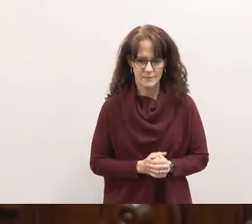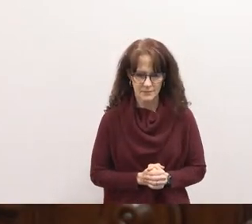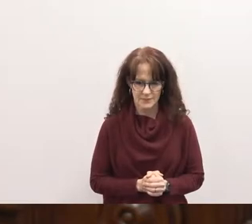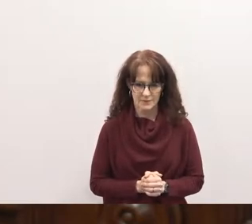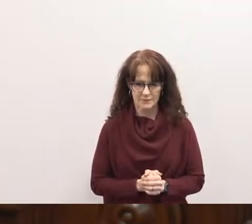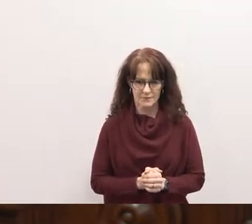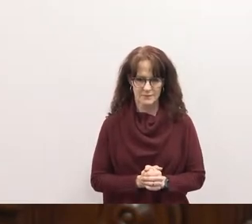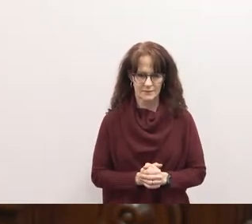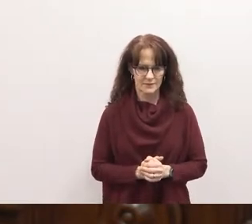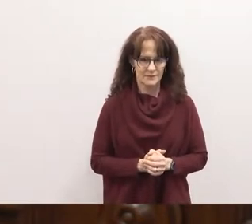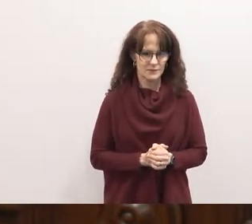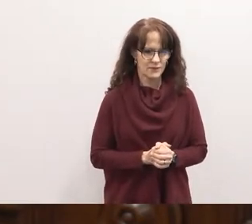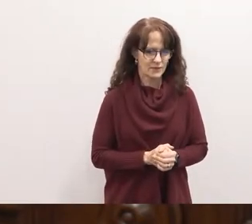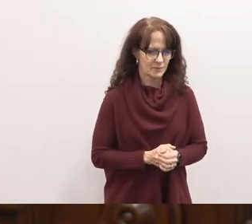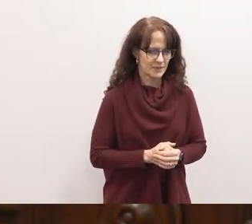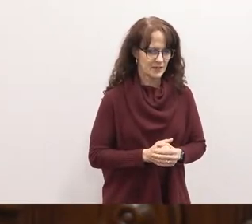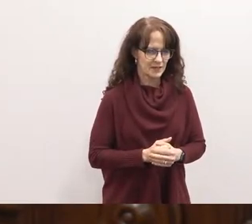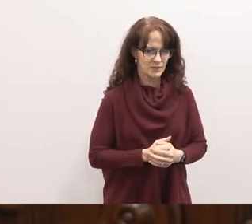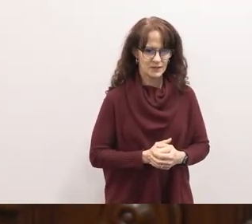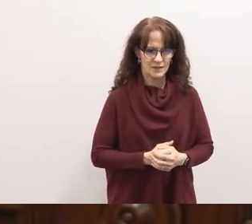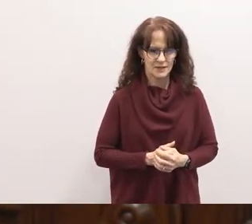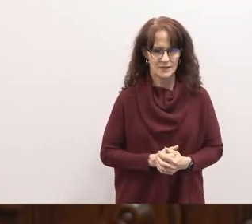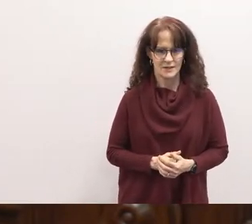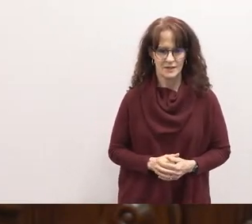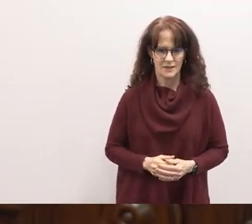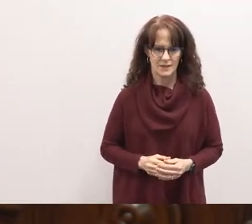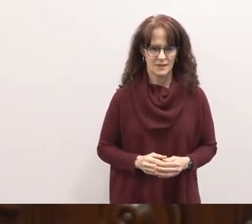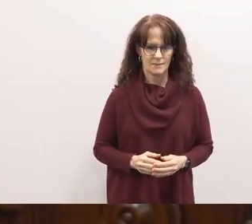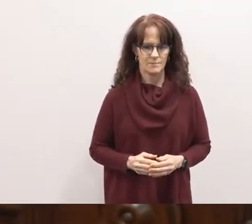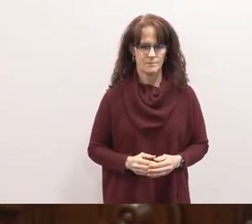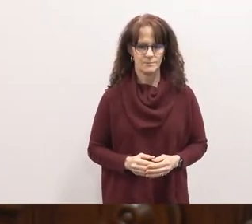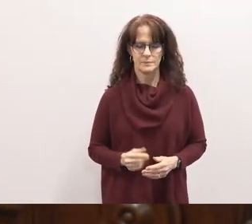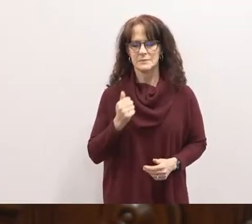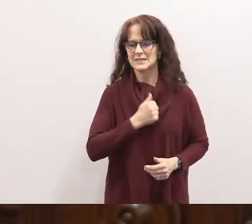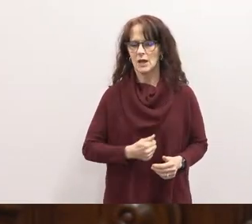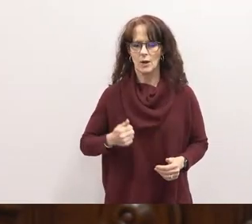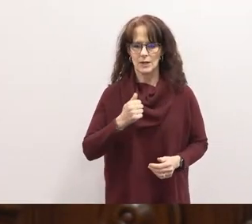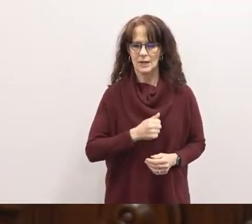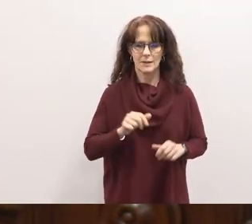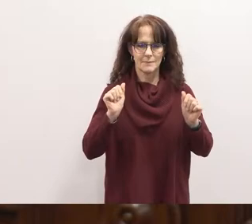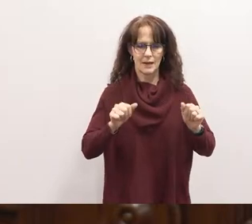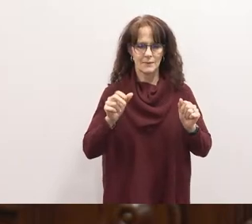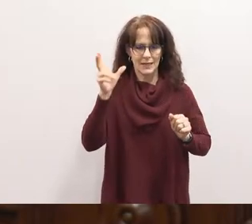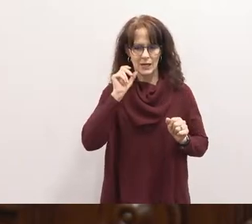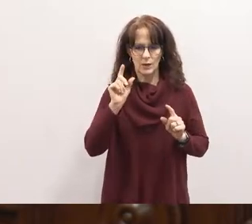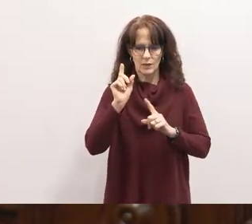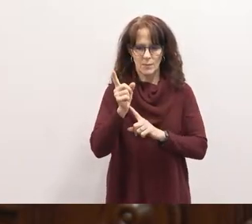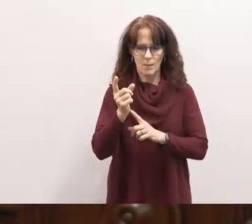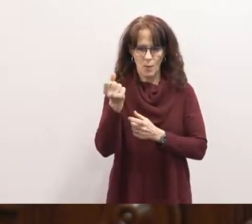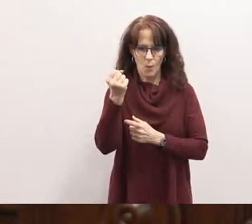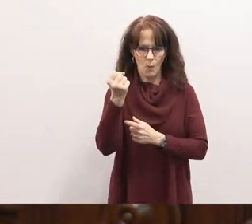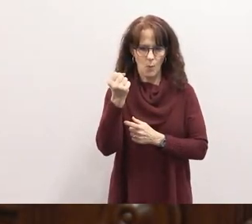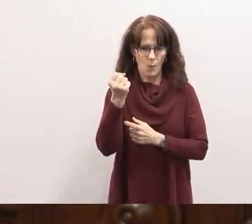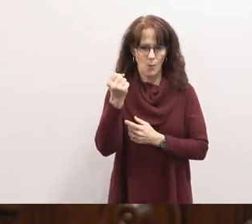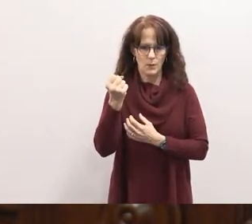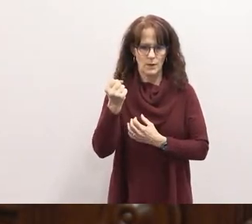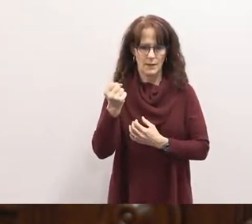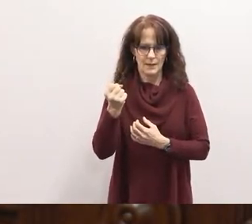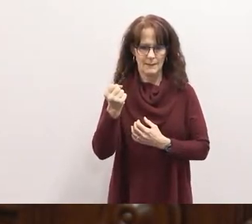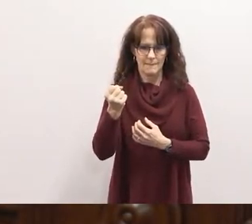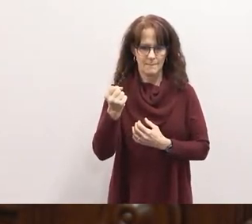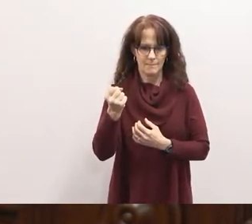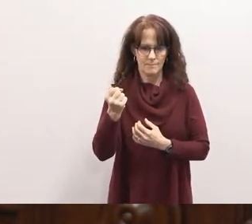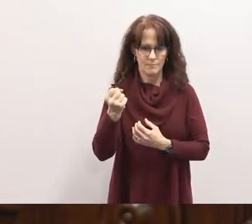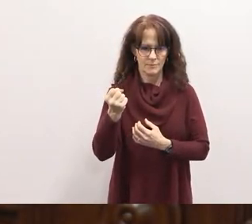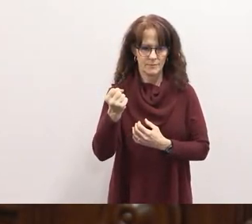board secretary, where is she, to establish a quorum for the record. Oh, she's on this